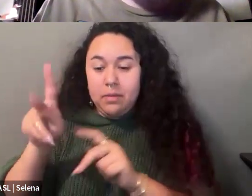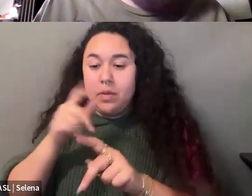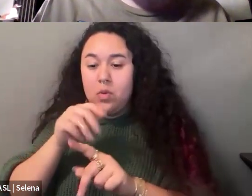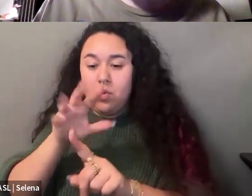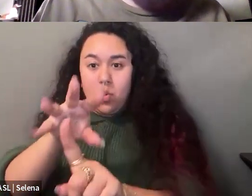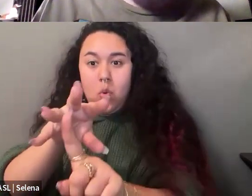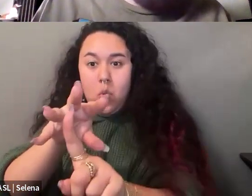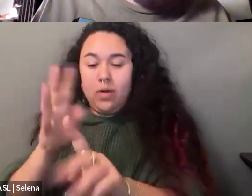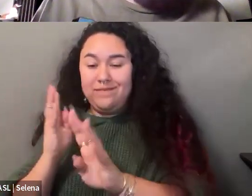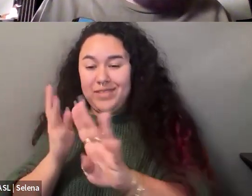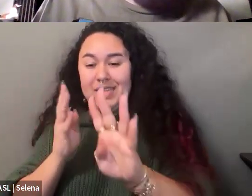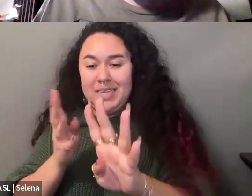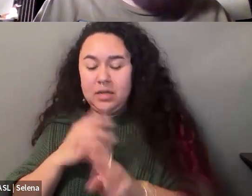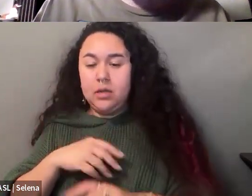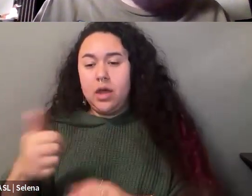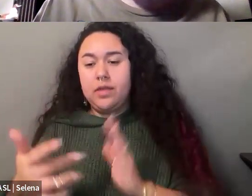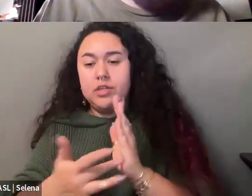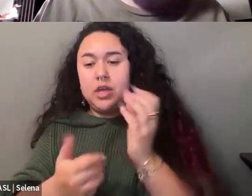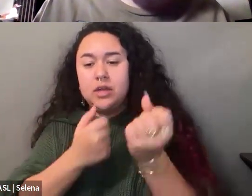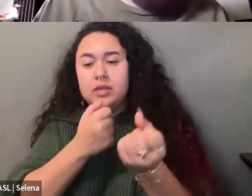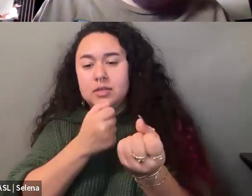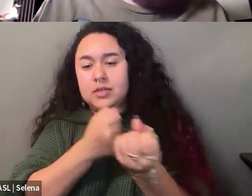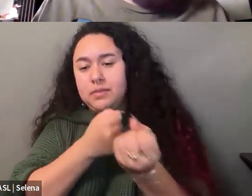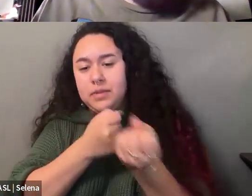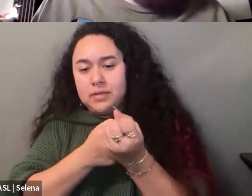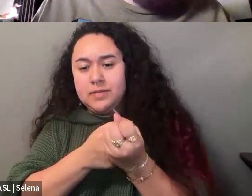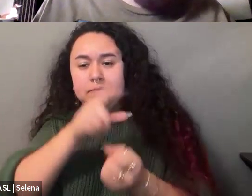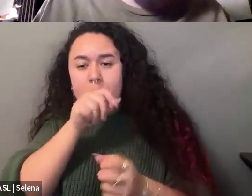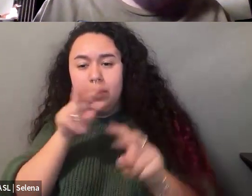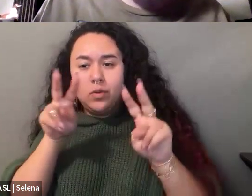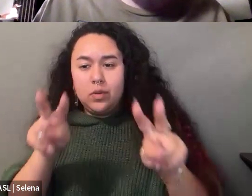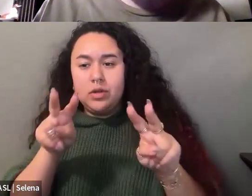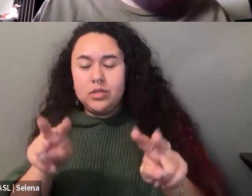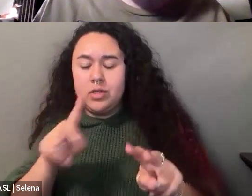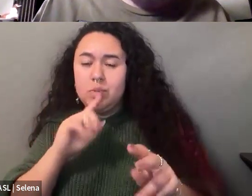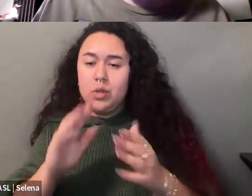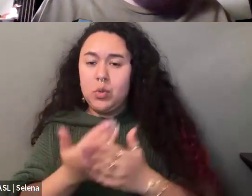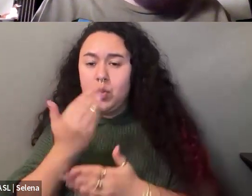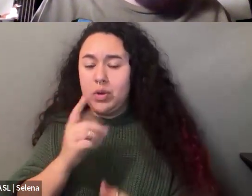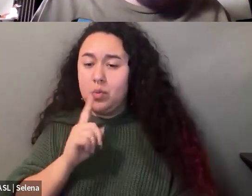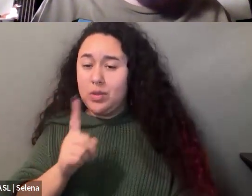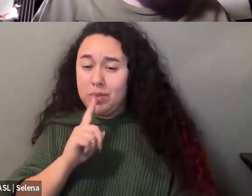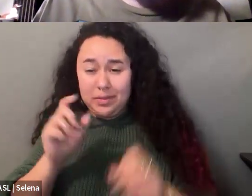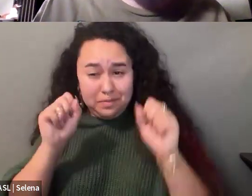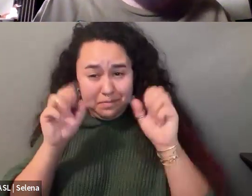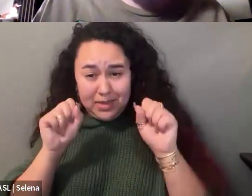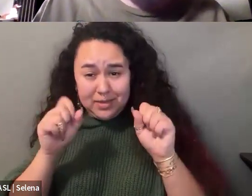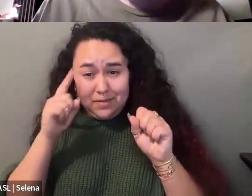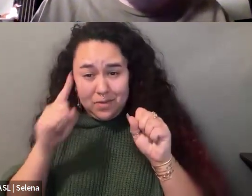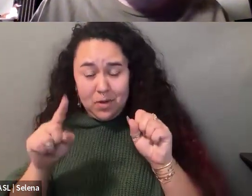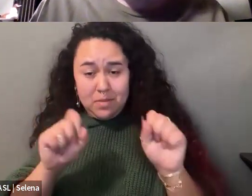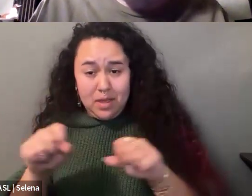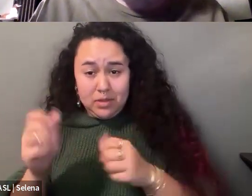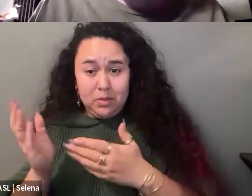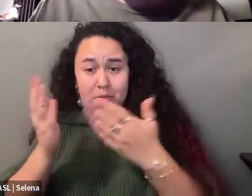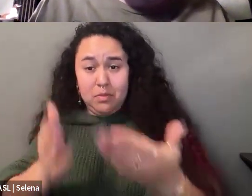other kinds of technology assisted birding is pretty new and really amazing in terms of being able to